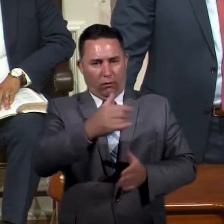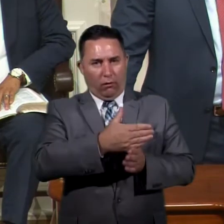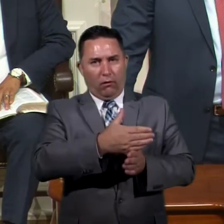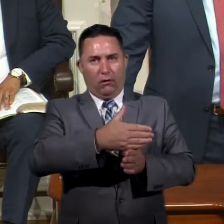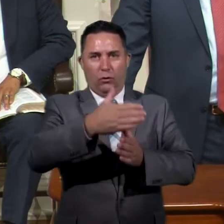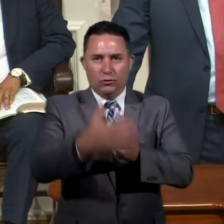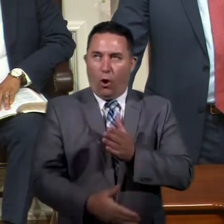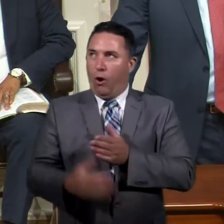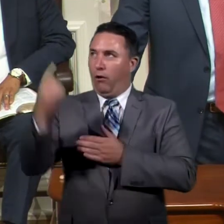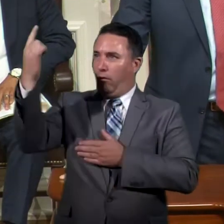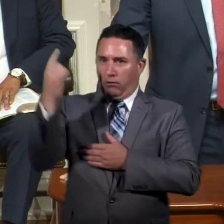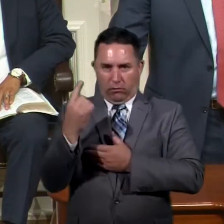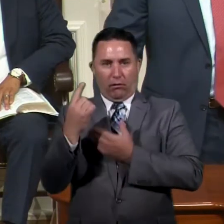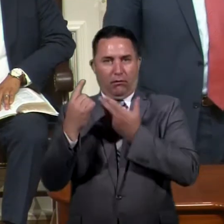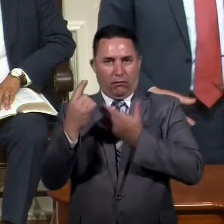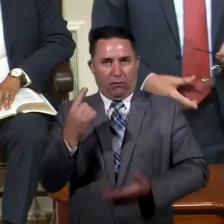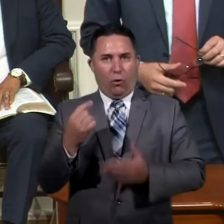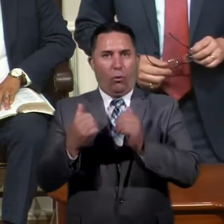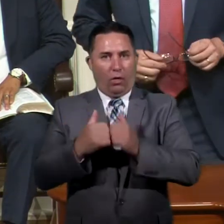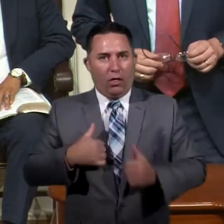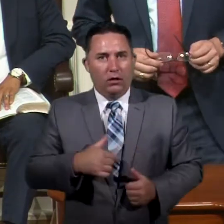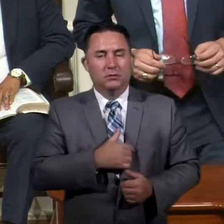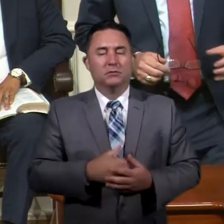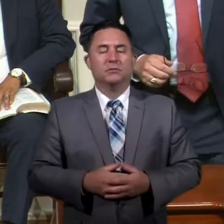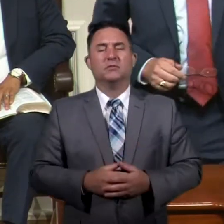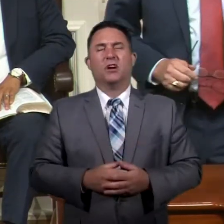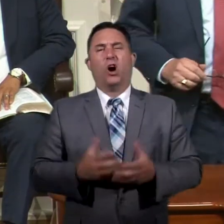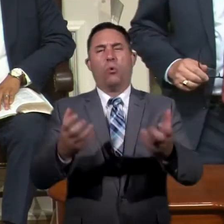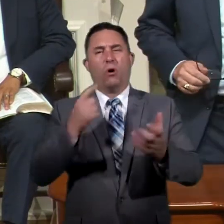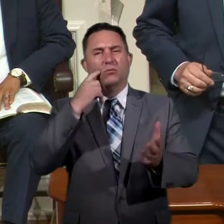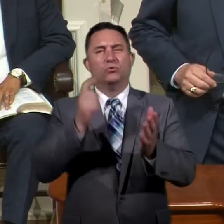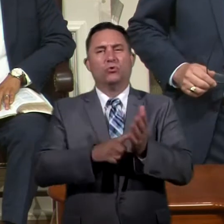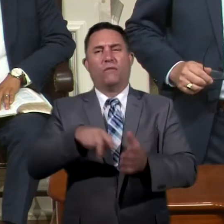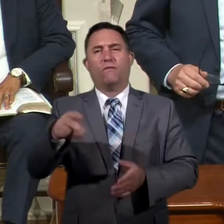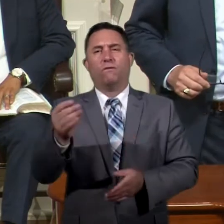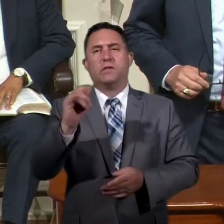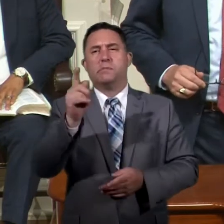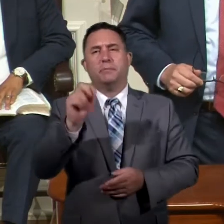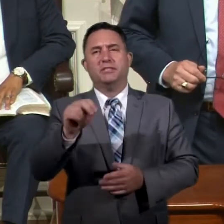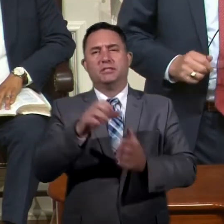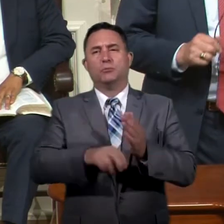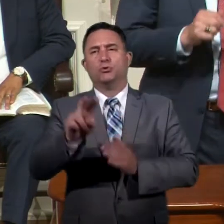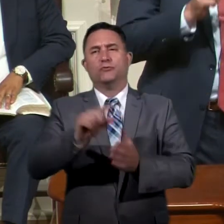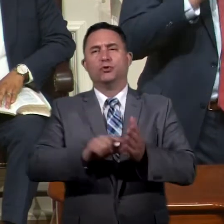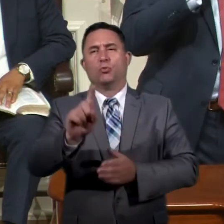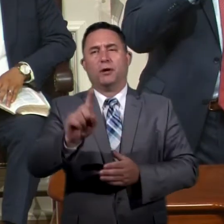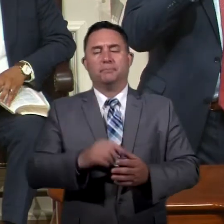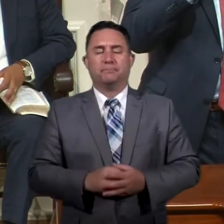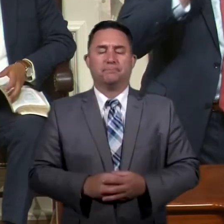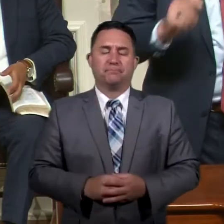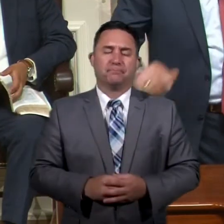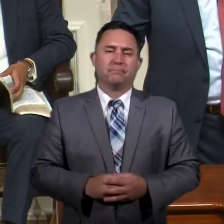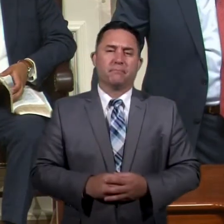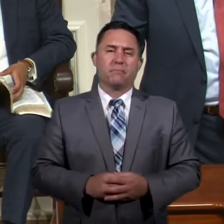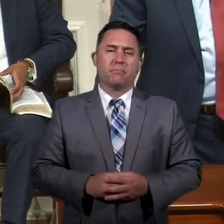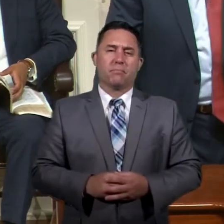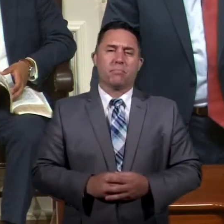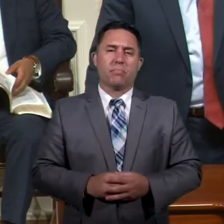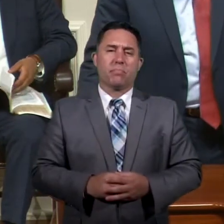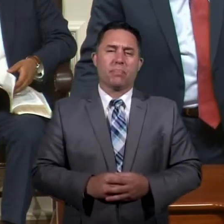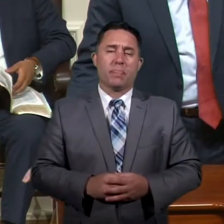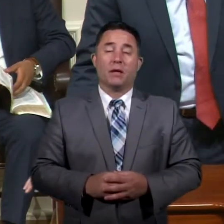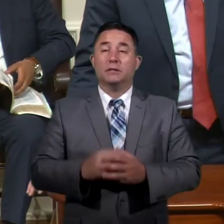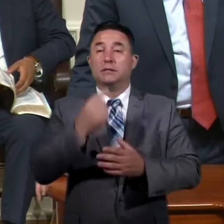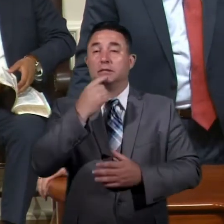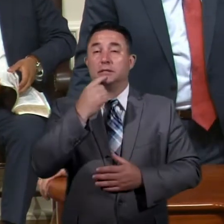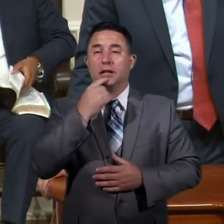vidas, gozo es un producto. I want you to look, if you would please, at Philippians chapter 2 and verse number 1. Filipenses capítulo 2, versículo 1, por favor. The